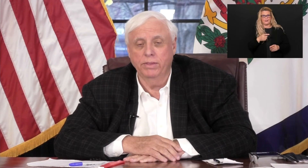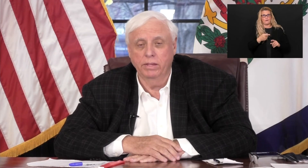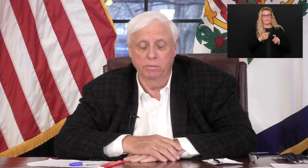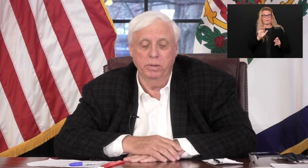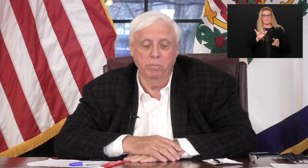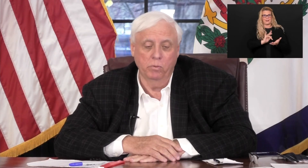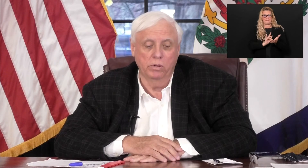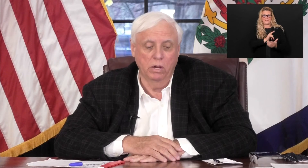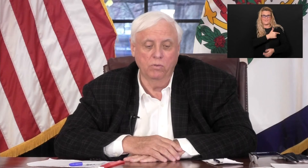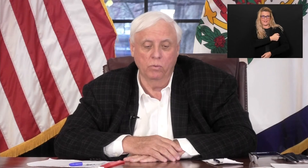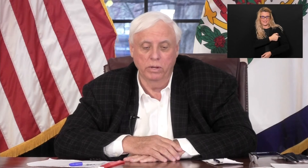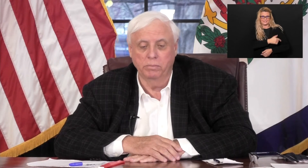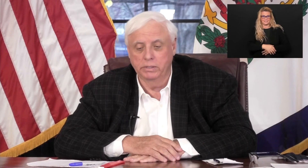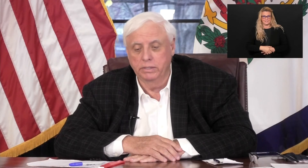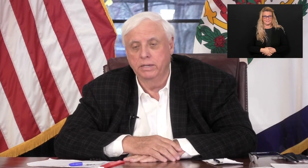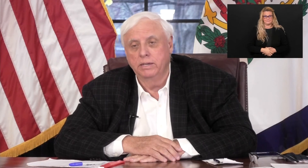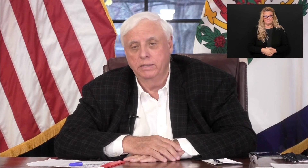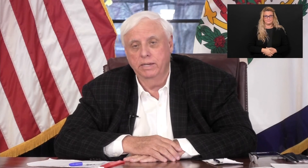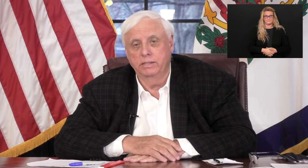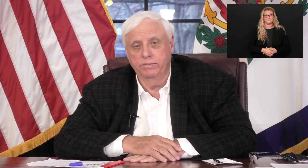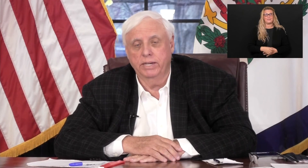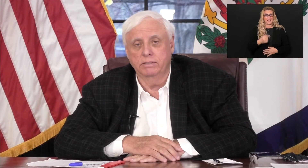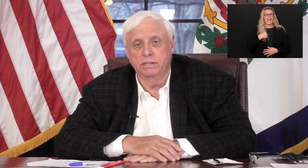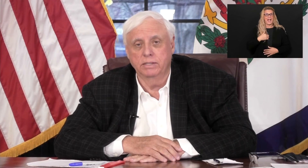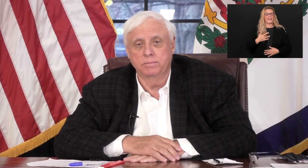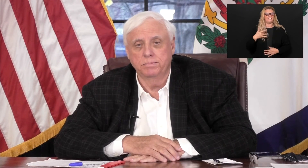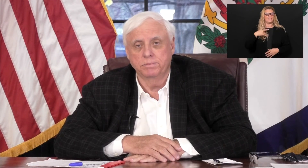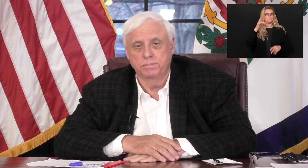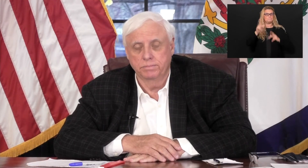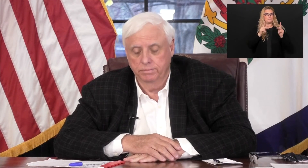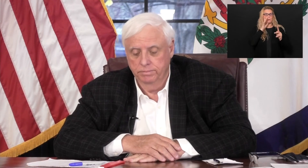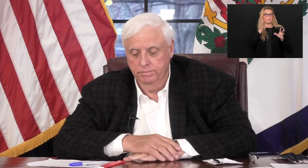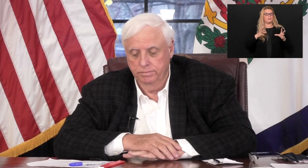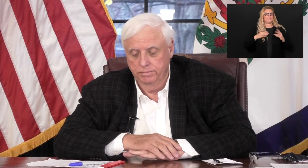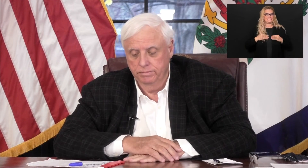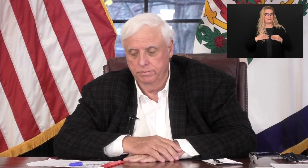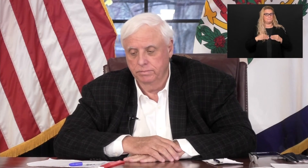I think that people will overwhelmingly take the vaccine.